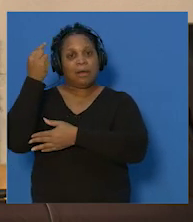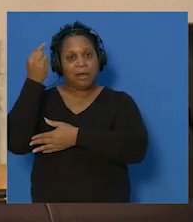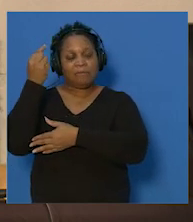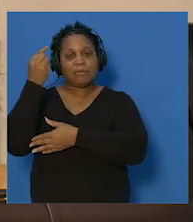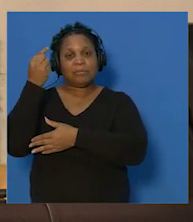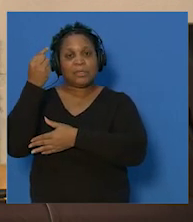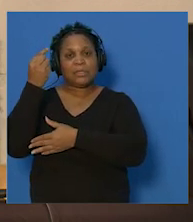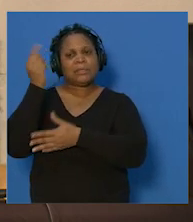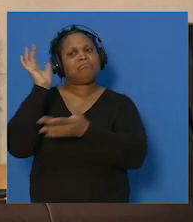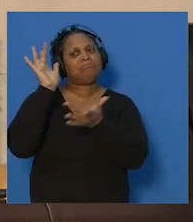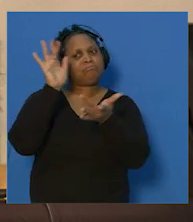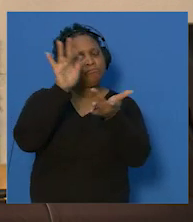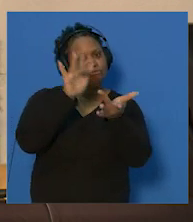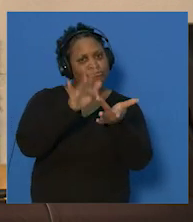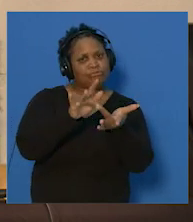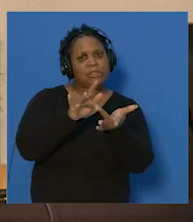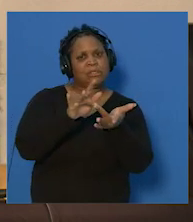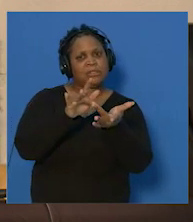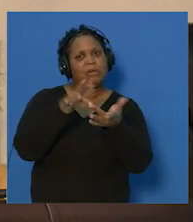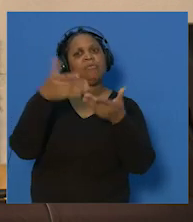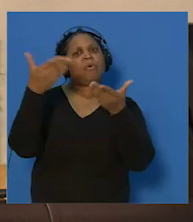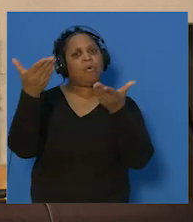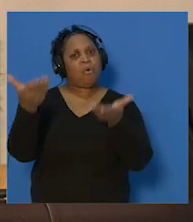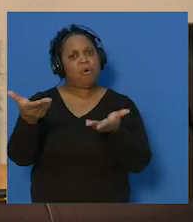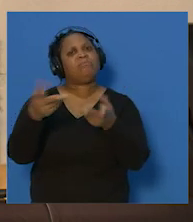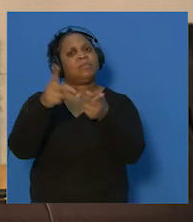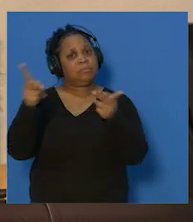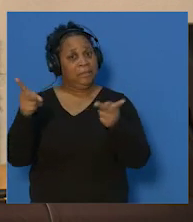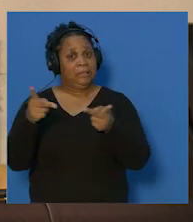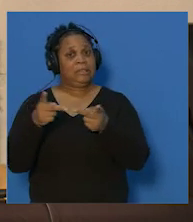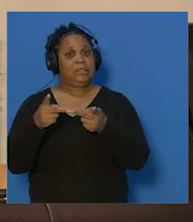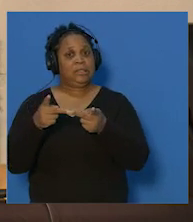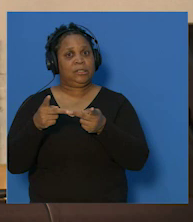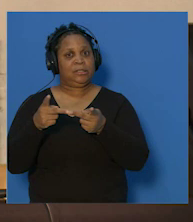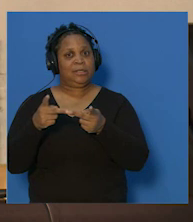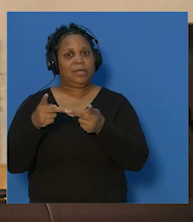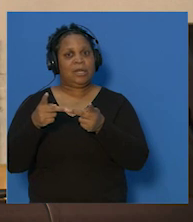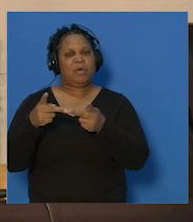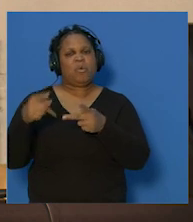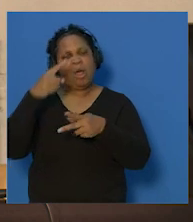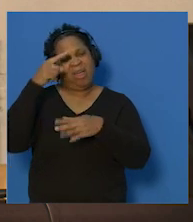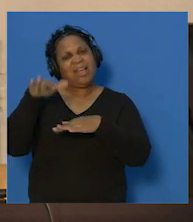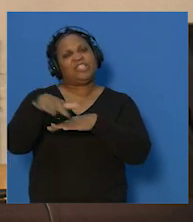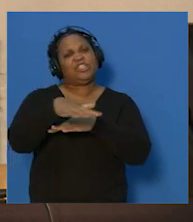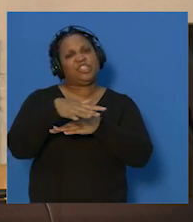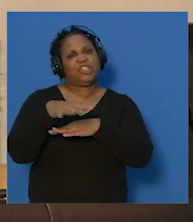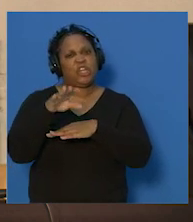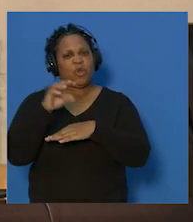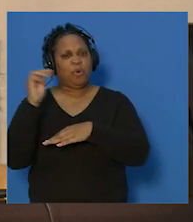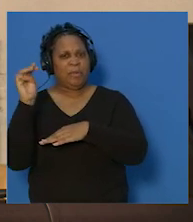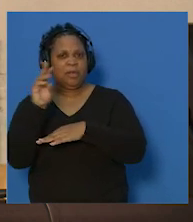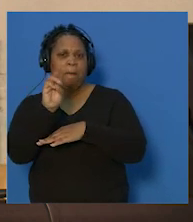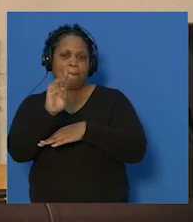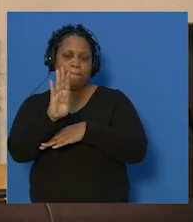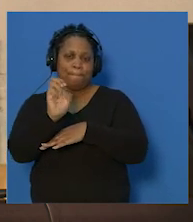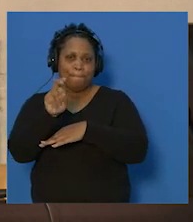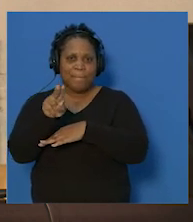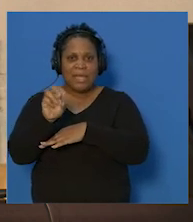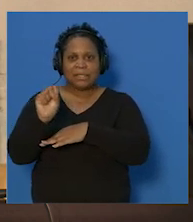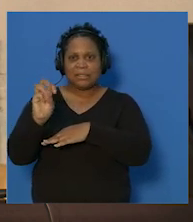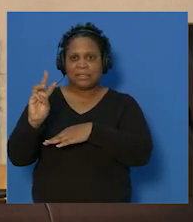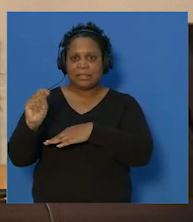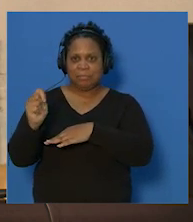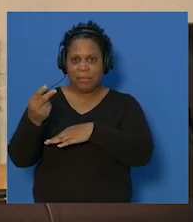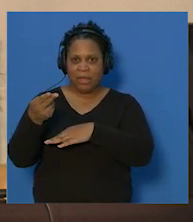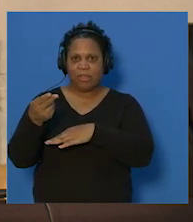reached out and offered a position with our shadow minister Ben Smith to be on the EMO to